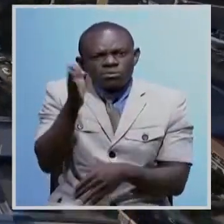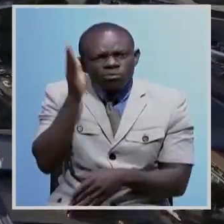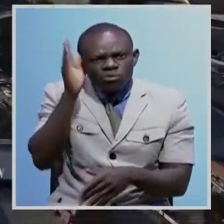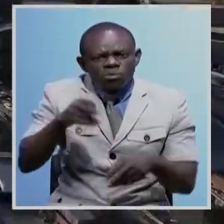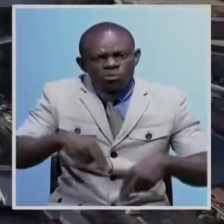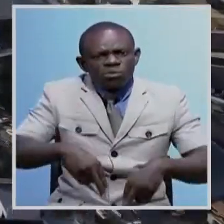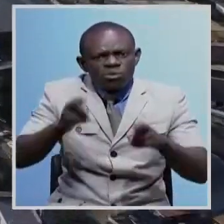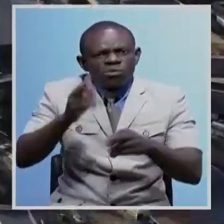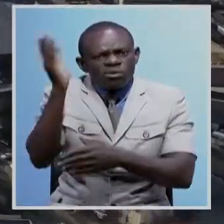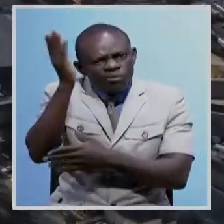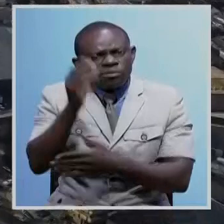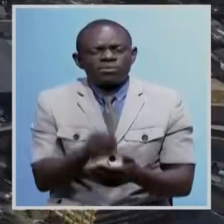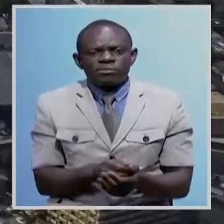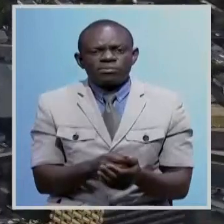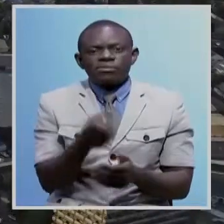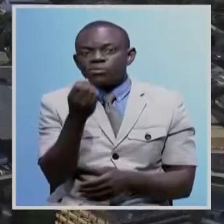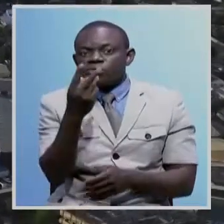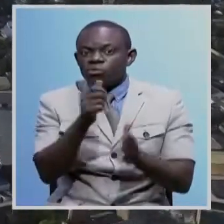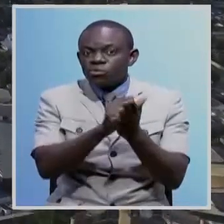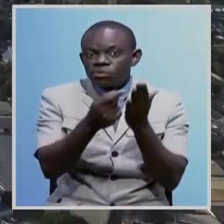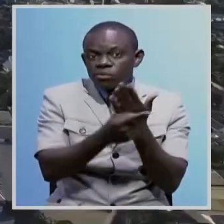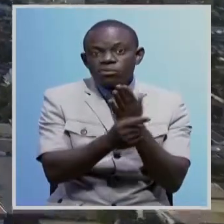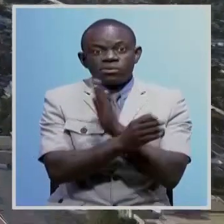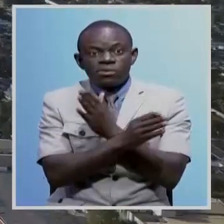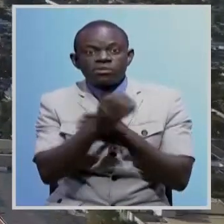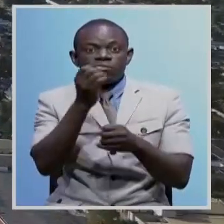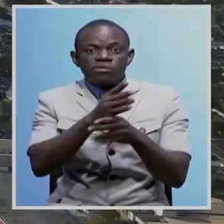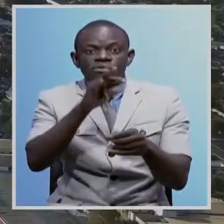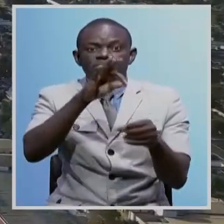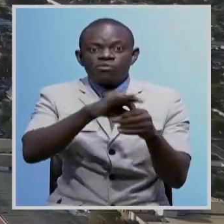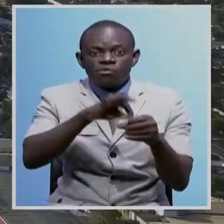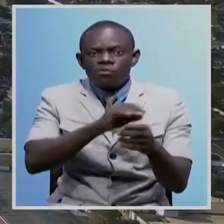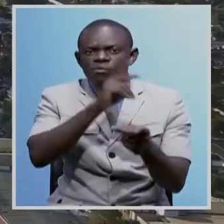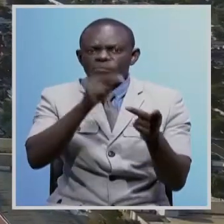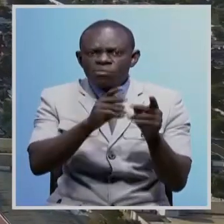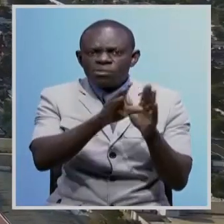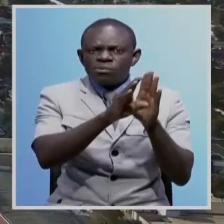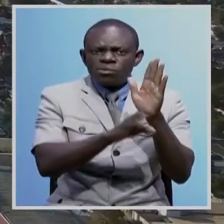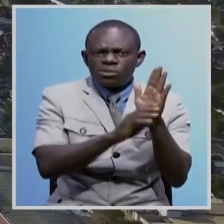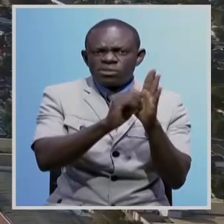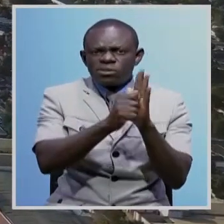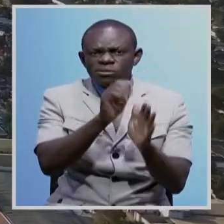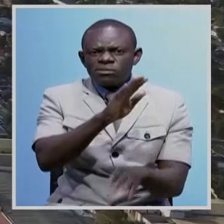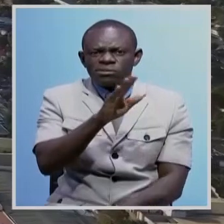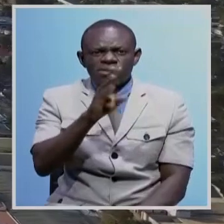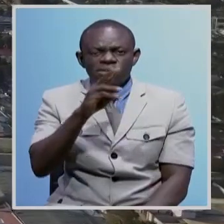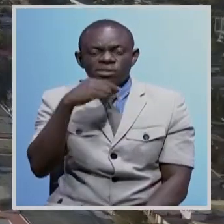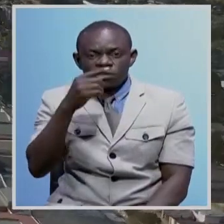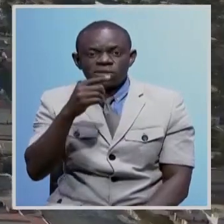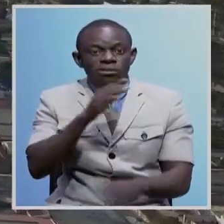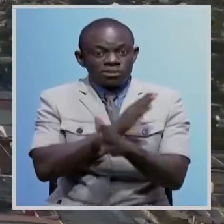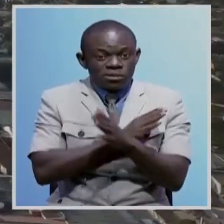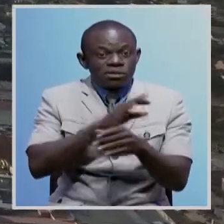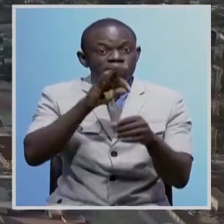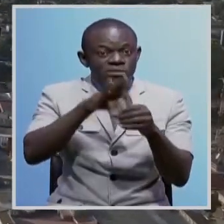on August 12, 2021. This is in line with Article 56 of the Constitution that stipulates that the country must hold